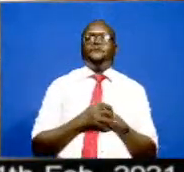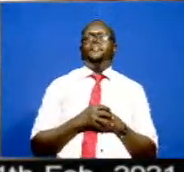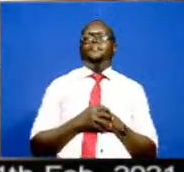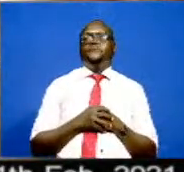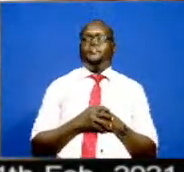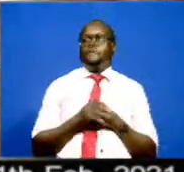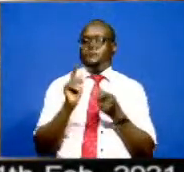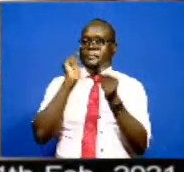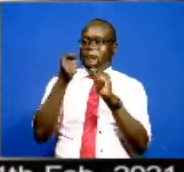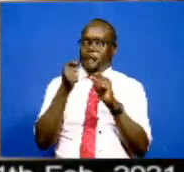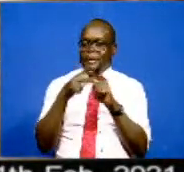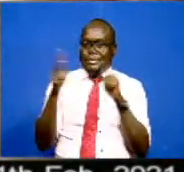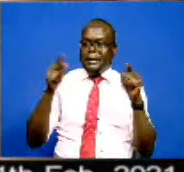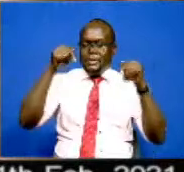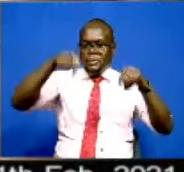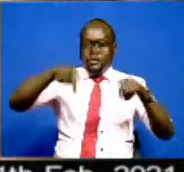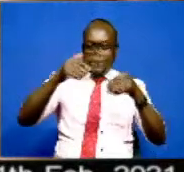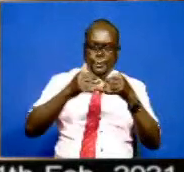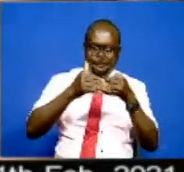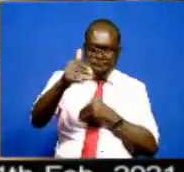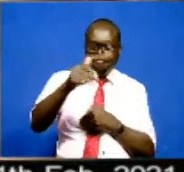And the changes take effect immediately.